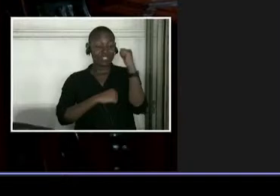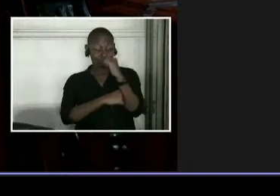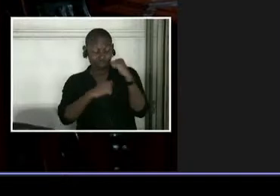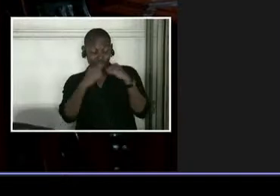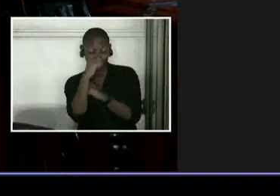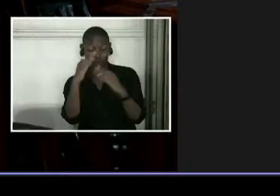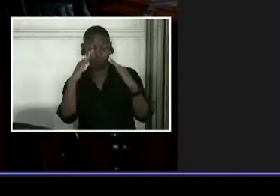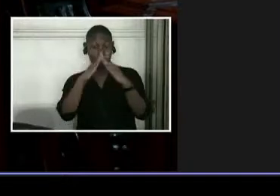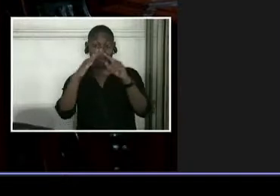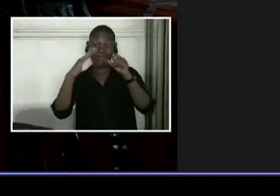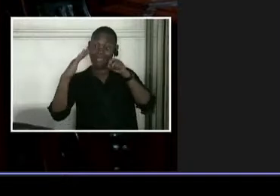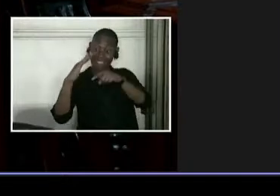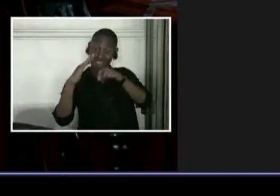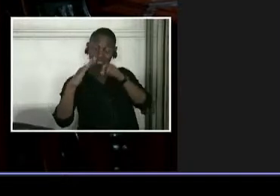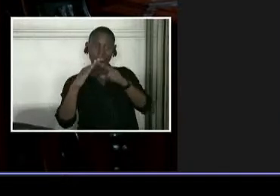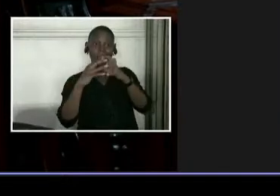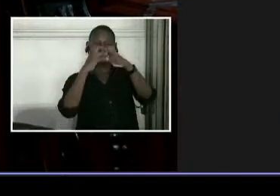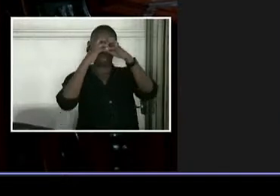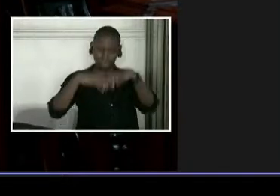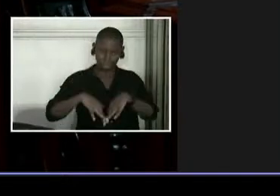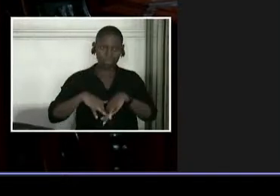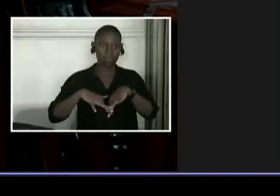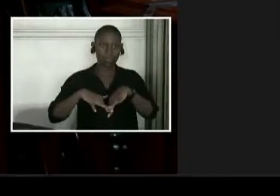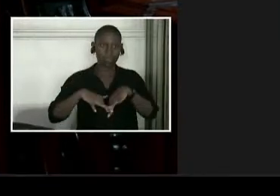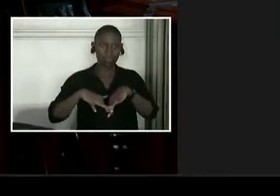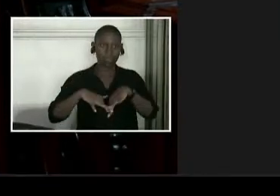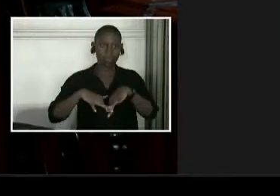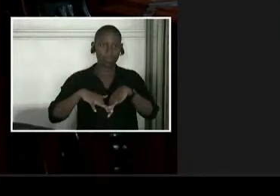main, it's mud houses. And